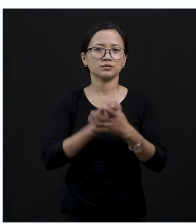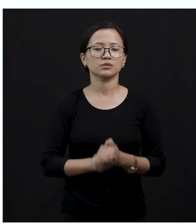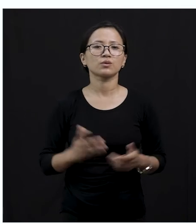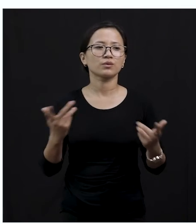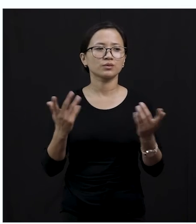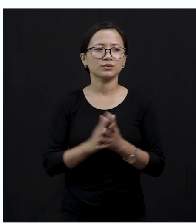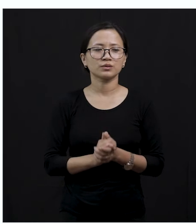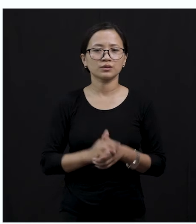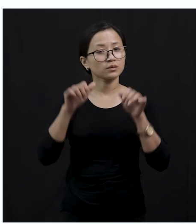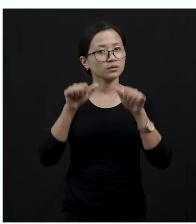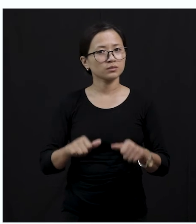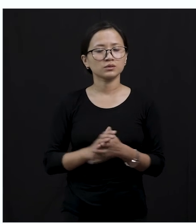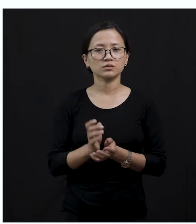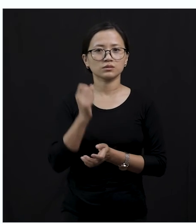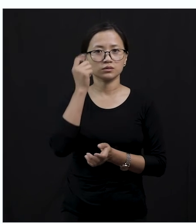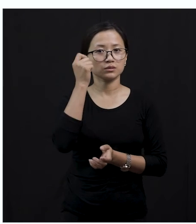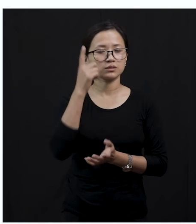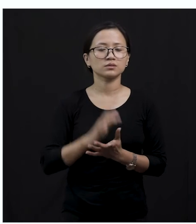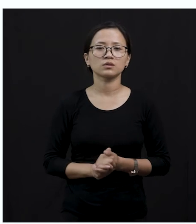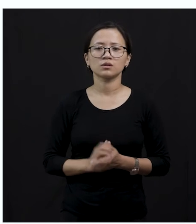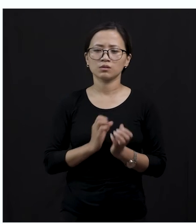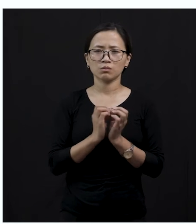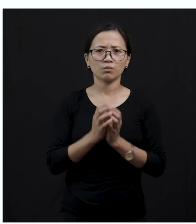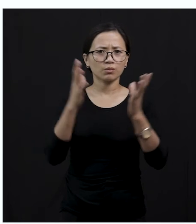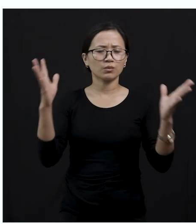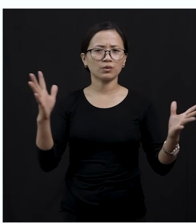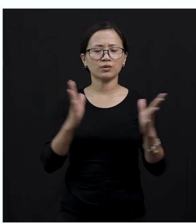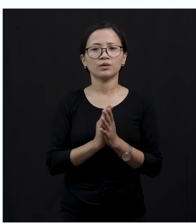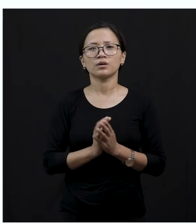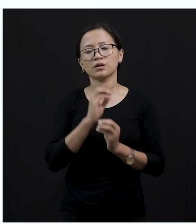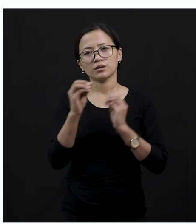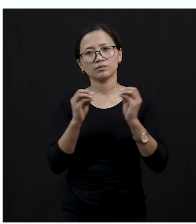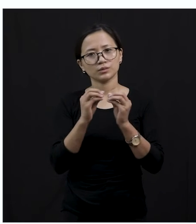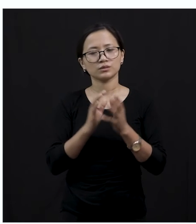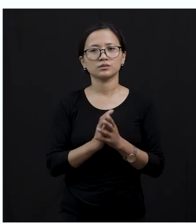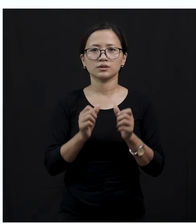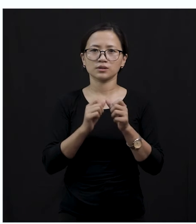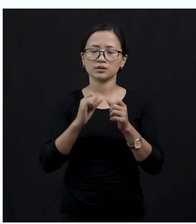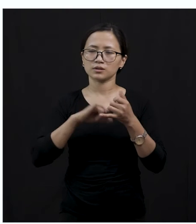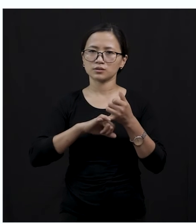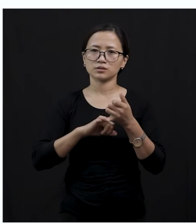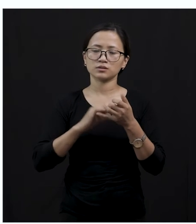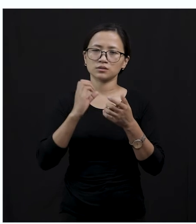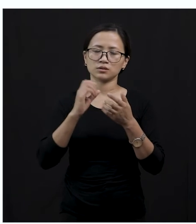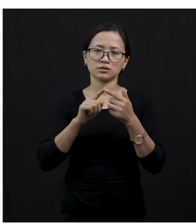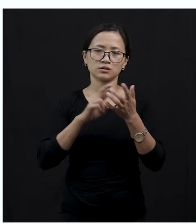where we will be able to understand more about ascending and descending. Now, let's look at the first